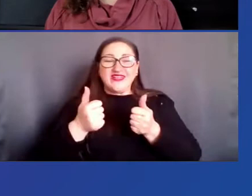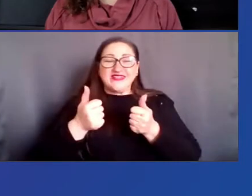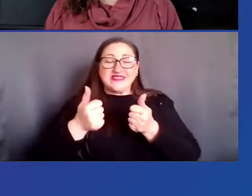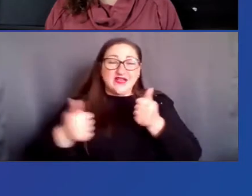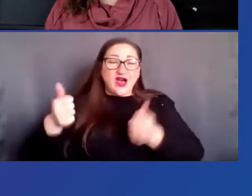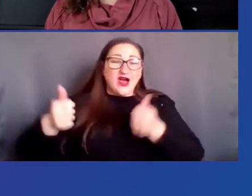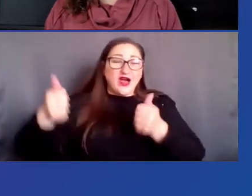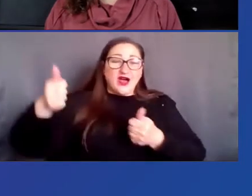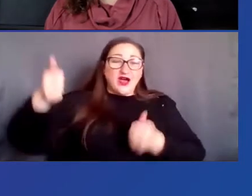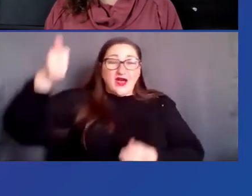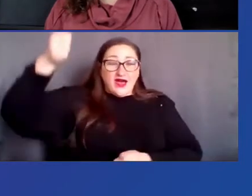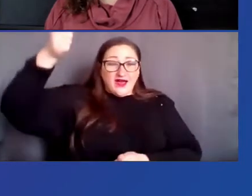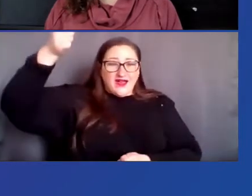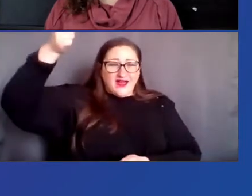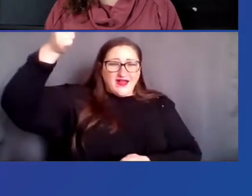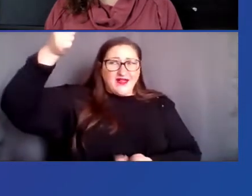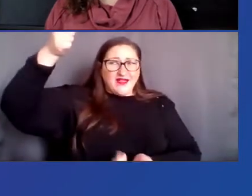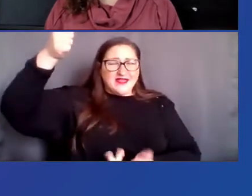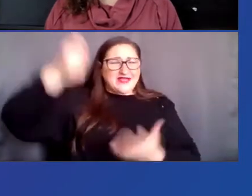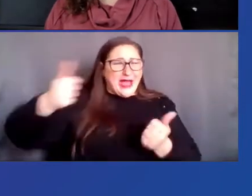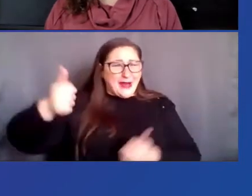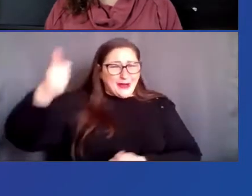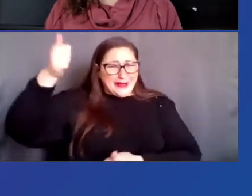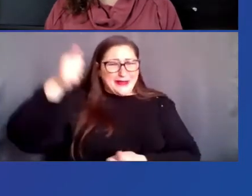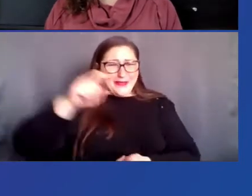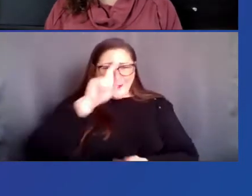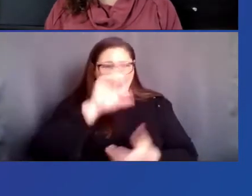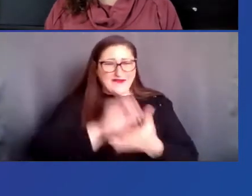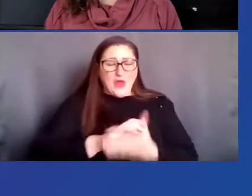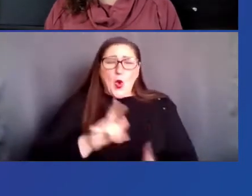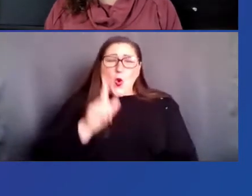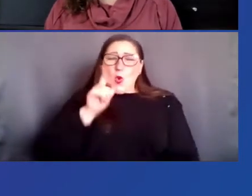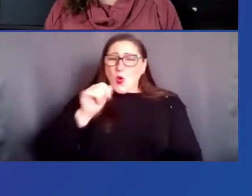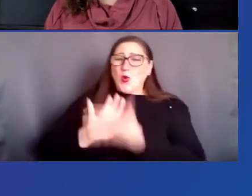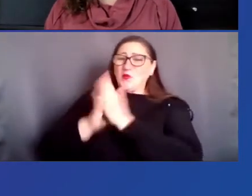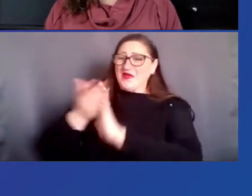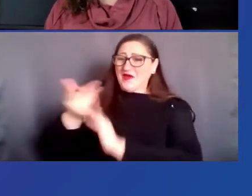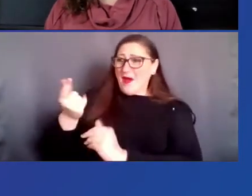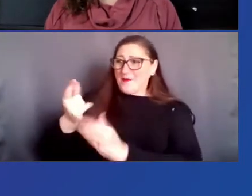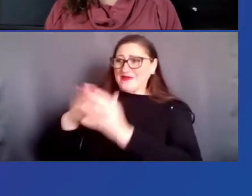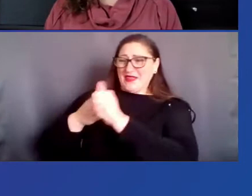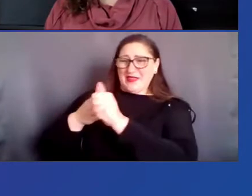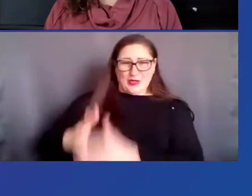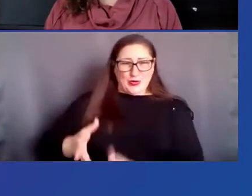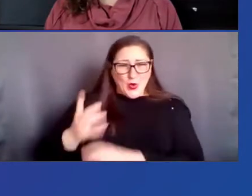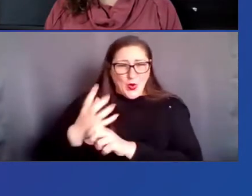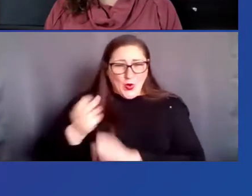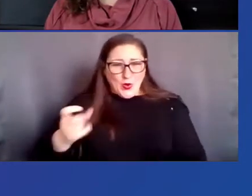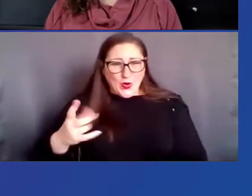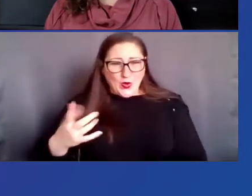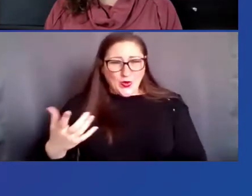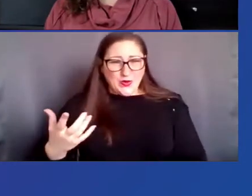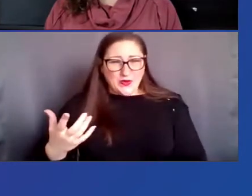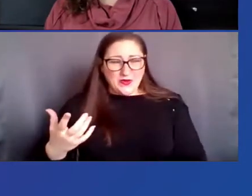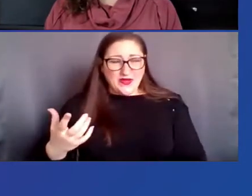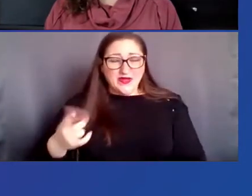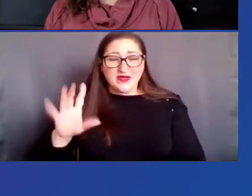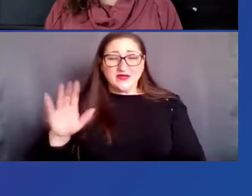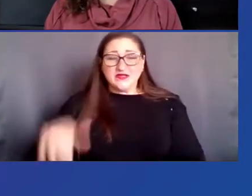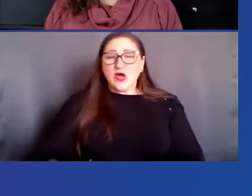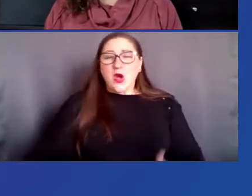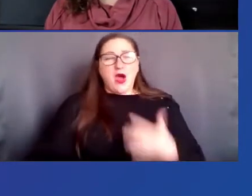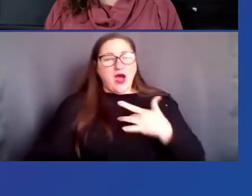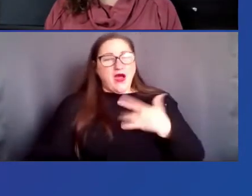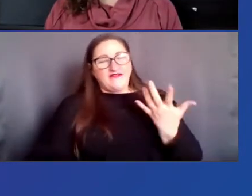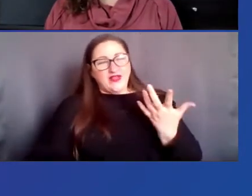who gets to become a leader is also interesting. And so like I'm constantly in a space